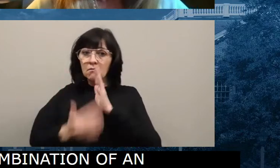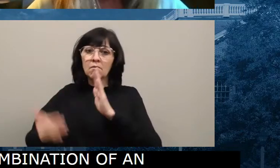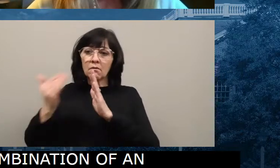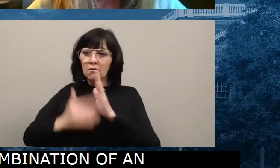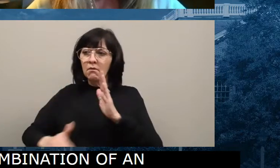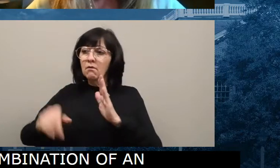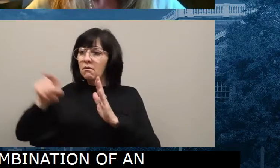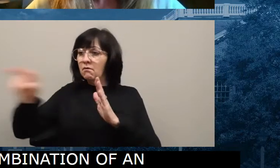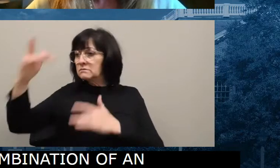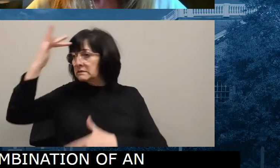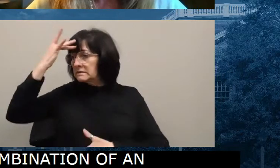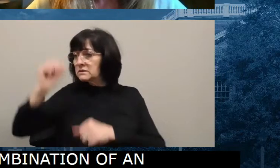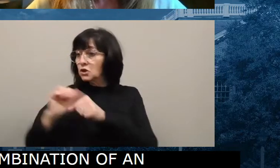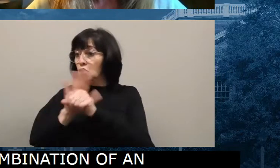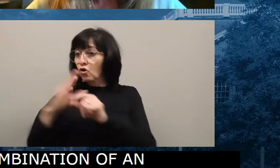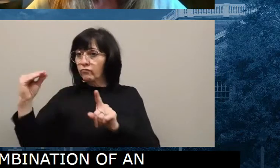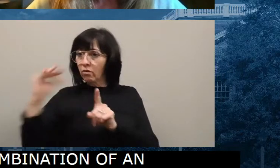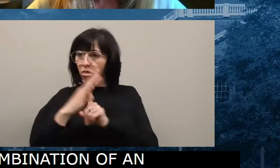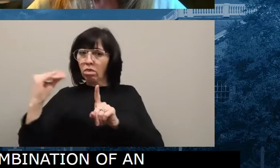infectious.